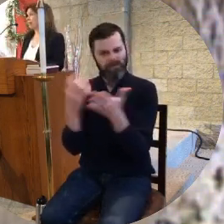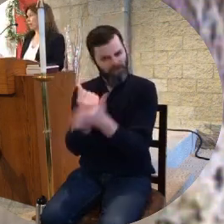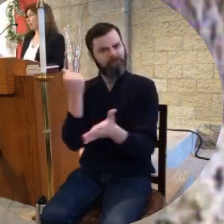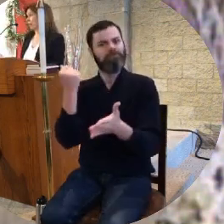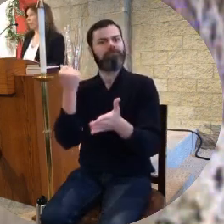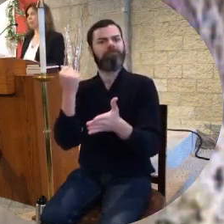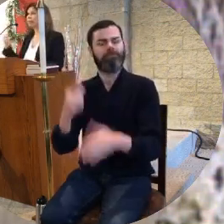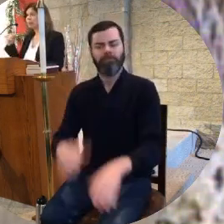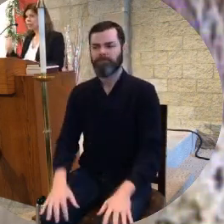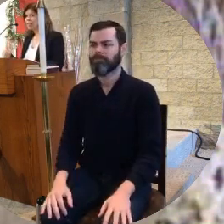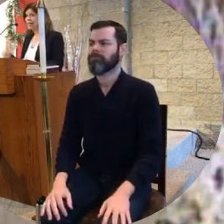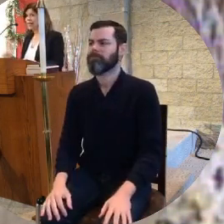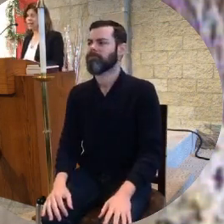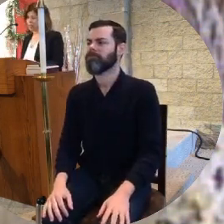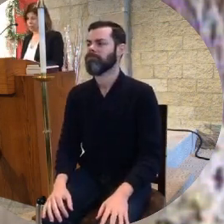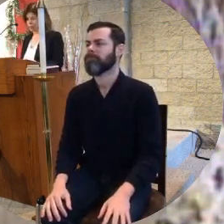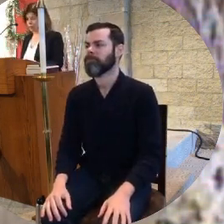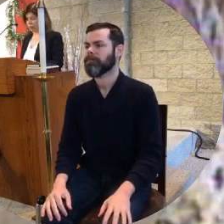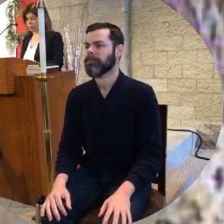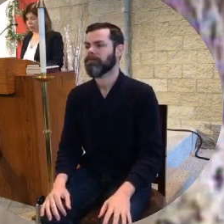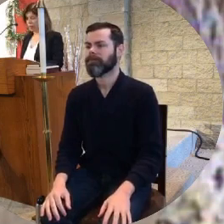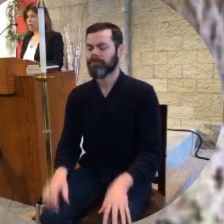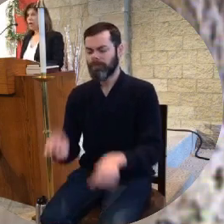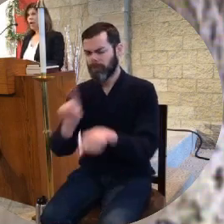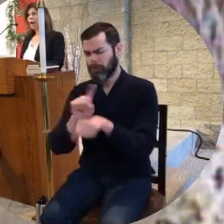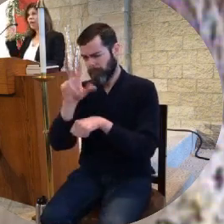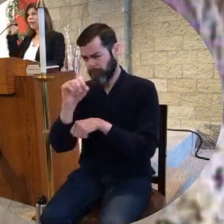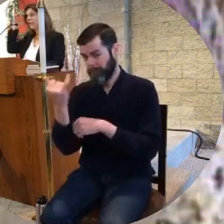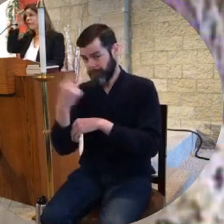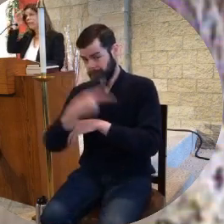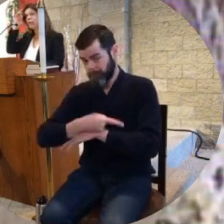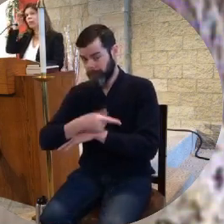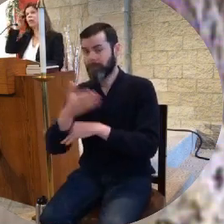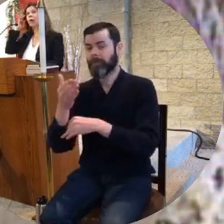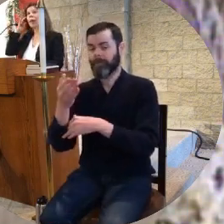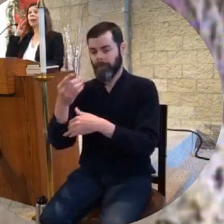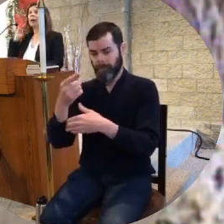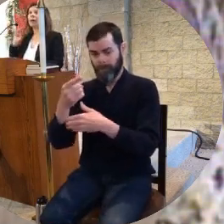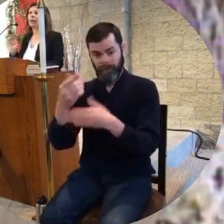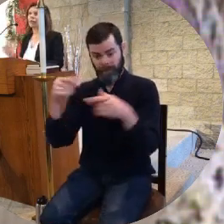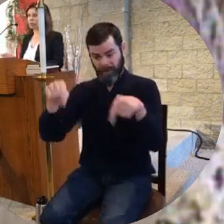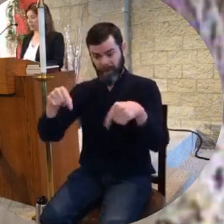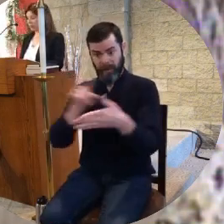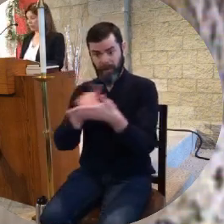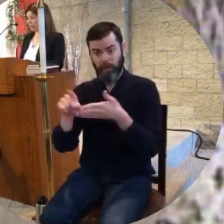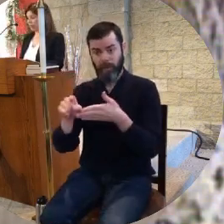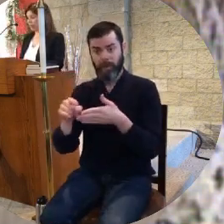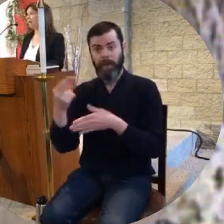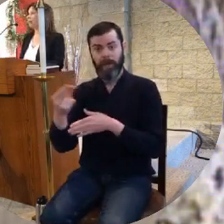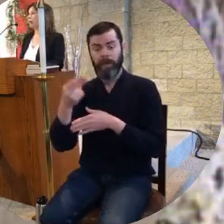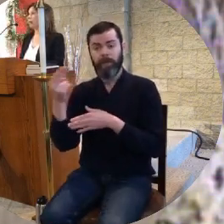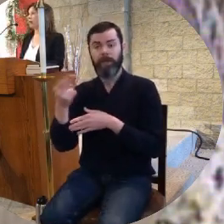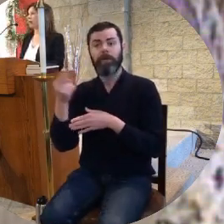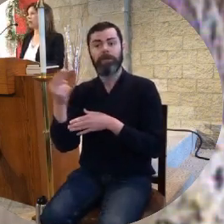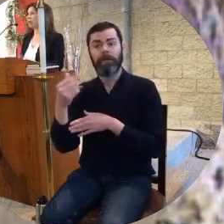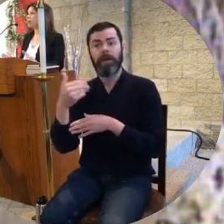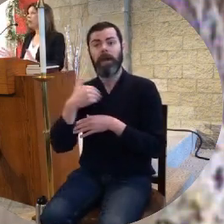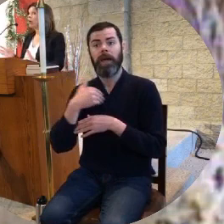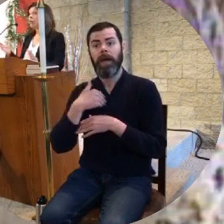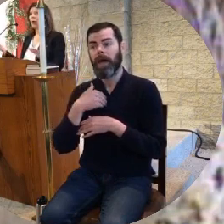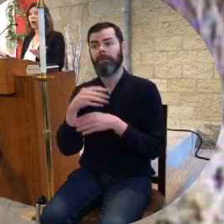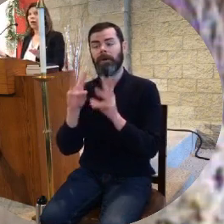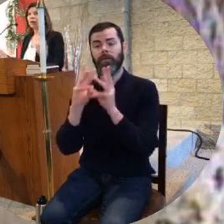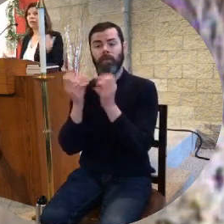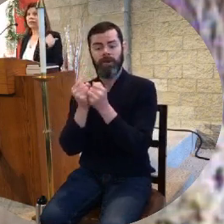facilities transformation today at 1:30. And then on Thursday of this week, wrapping up Mike Dooley's series on infinite possibilities.